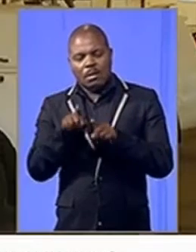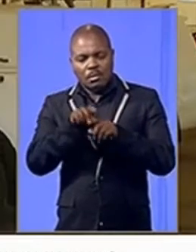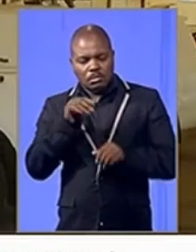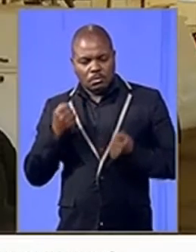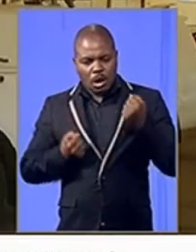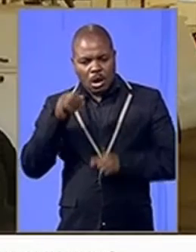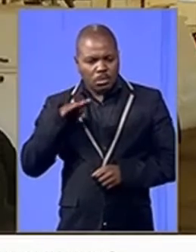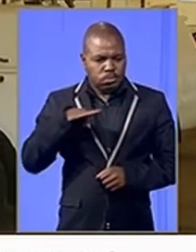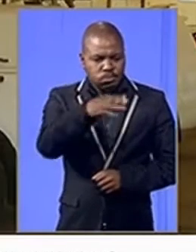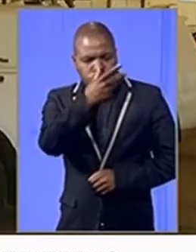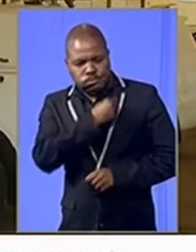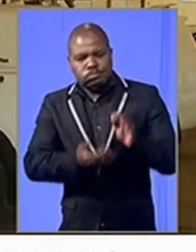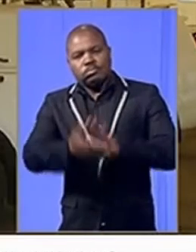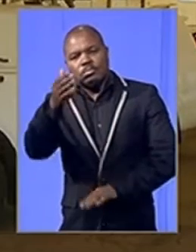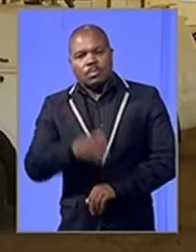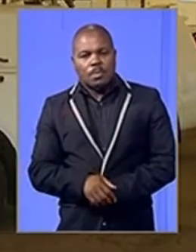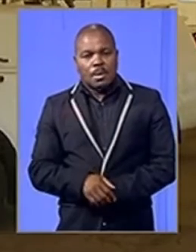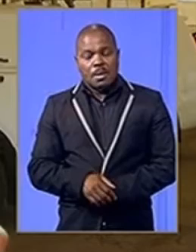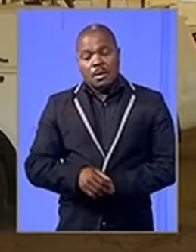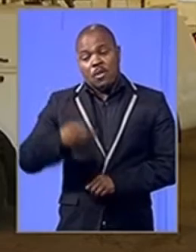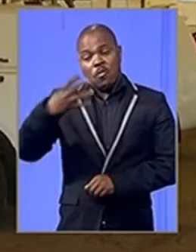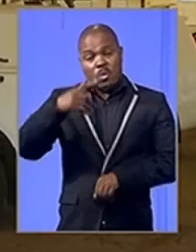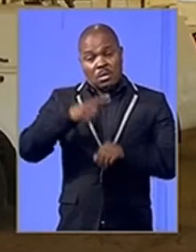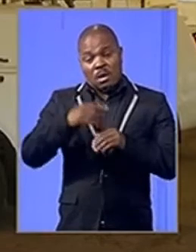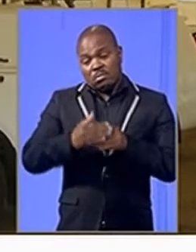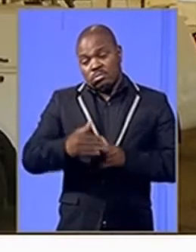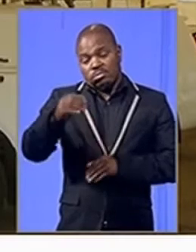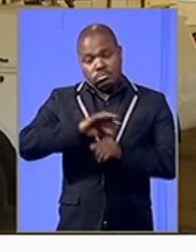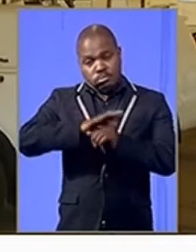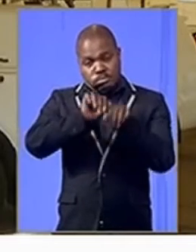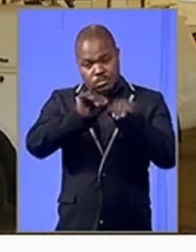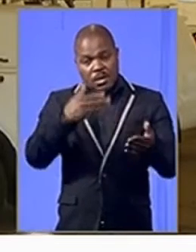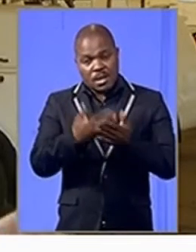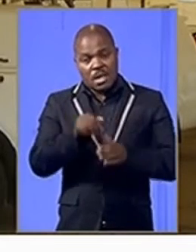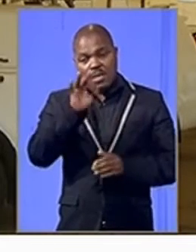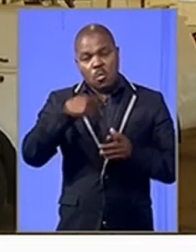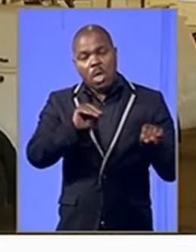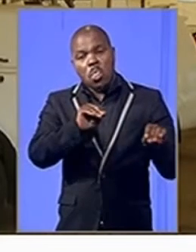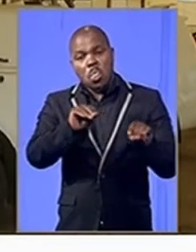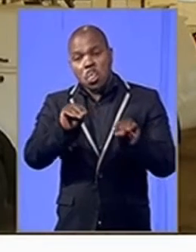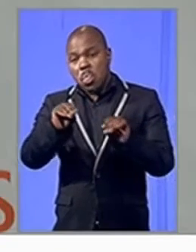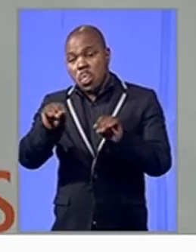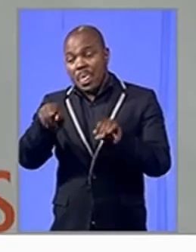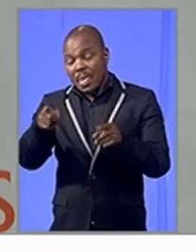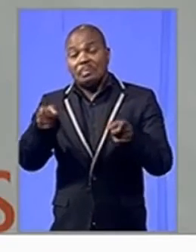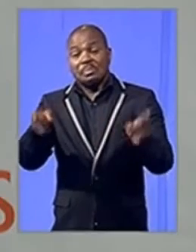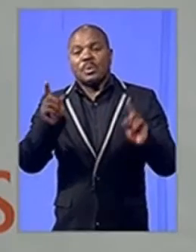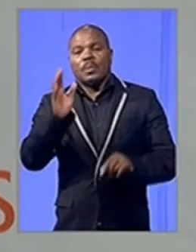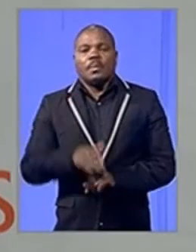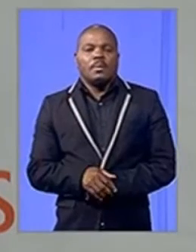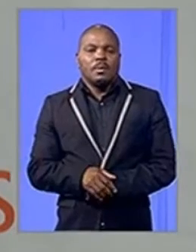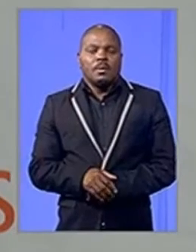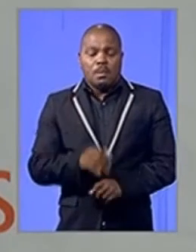drive-through. We could expect a fourth wave. The longer we delay, the more dangerous it's going to become. Province ya